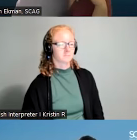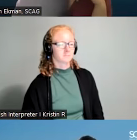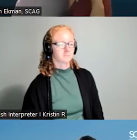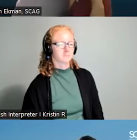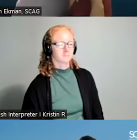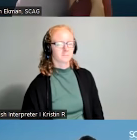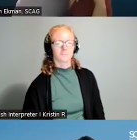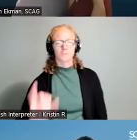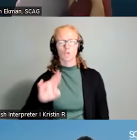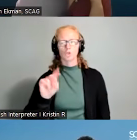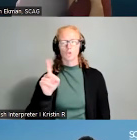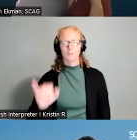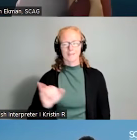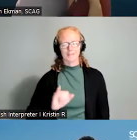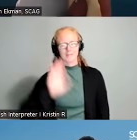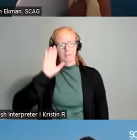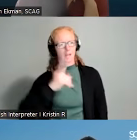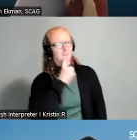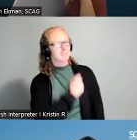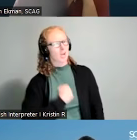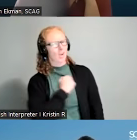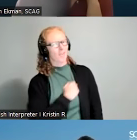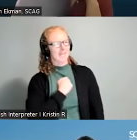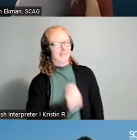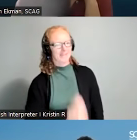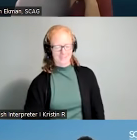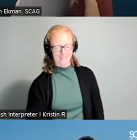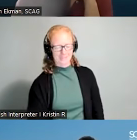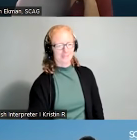Judy, I see your hand up. Sorry about that. Thank you.